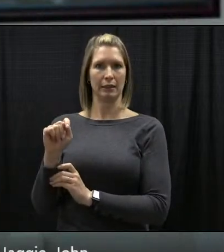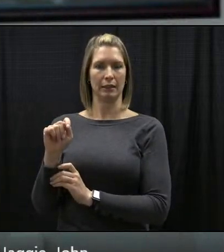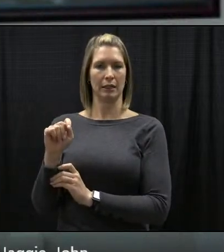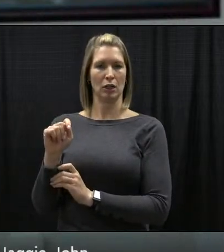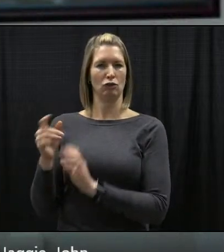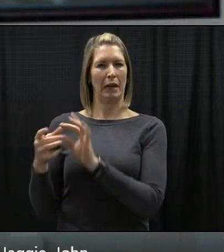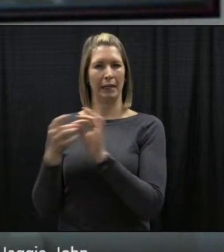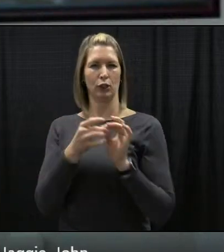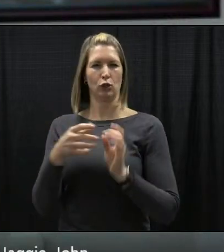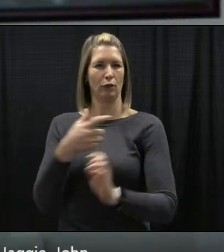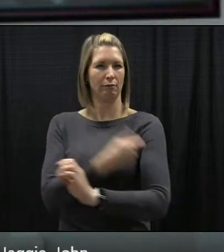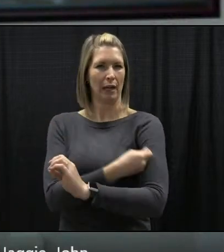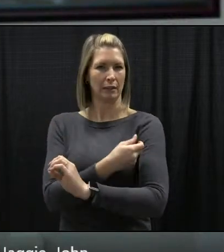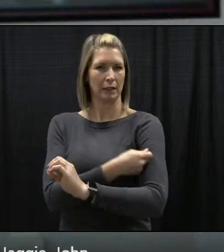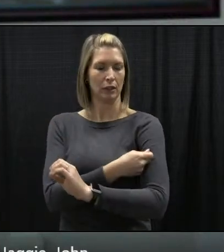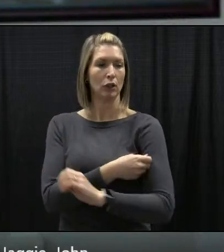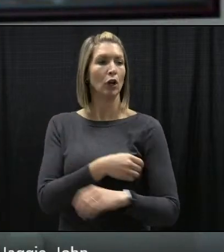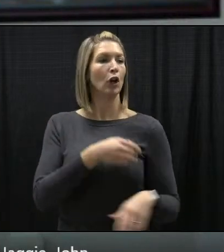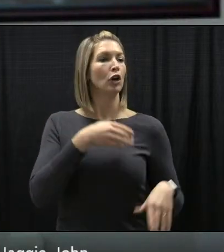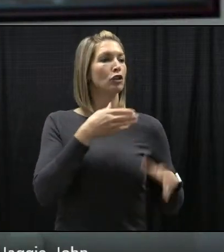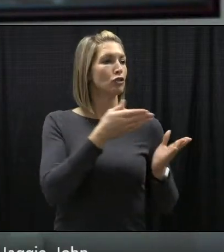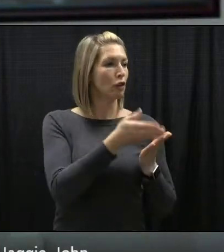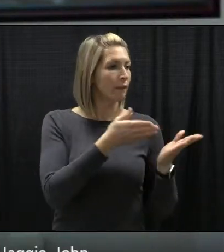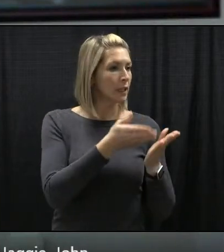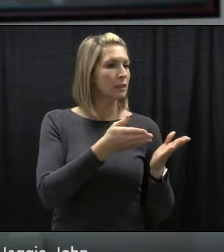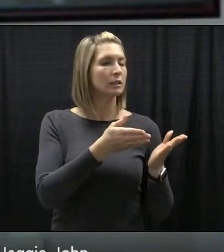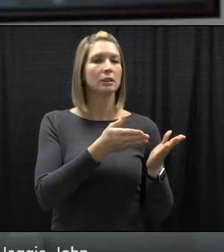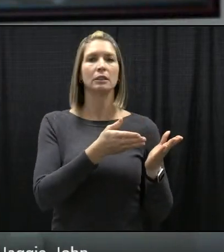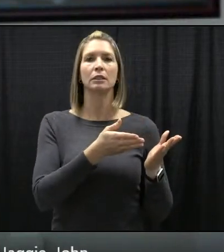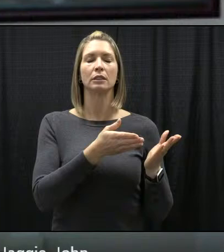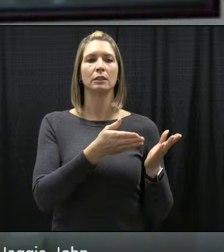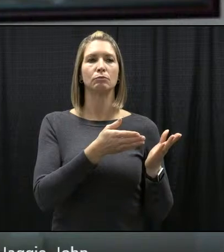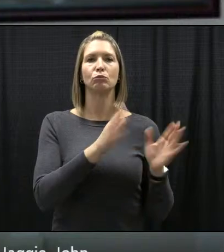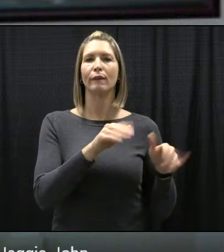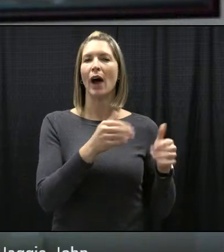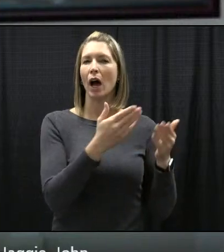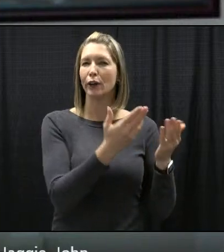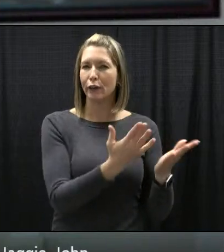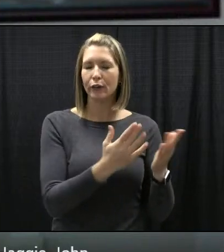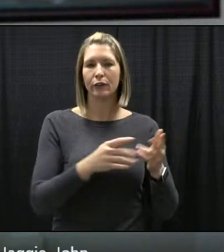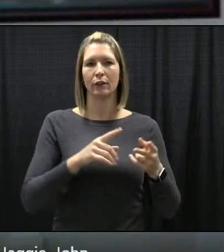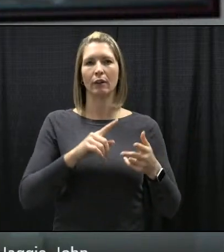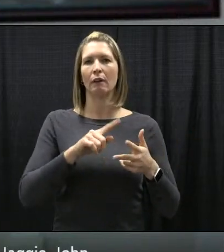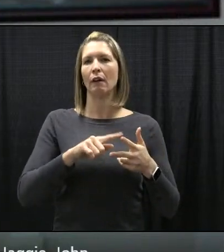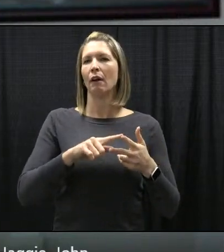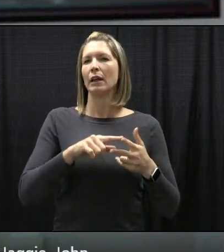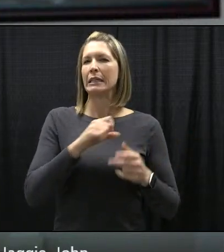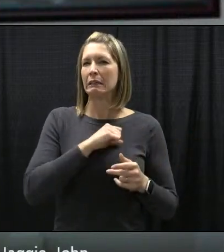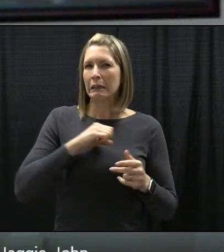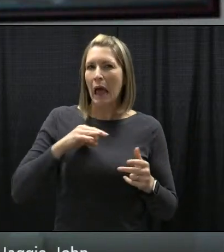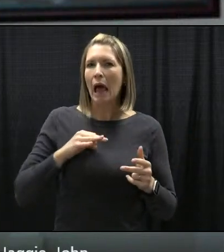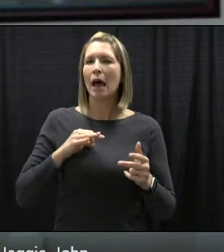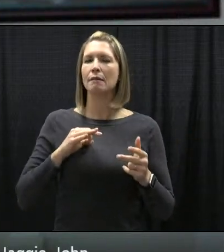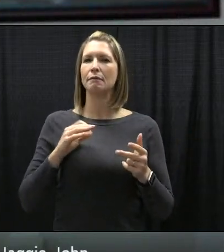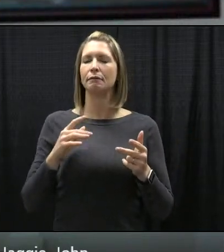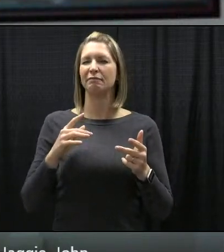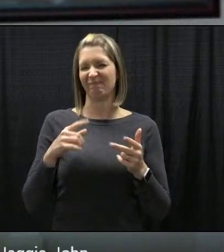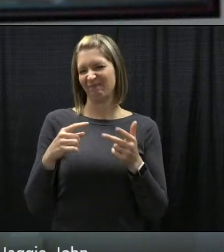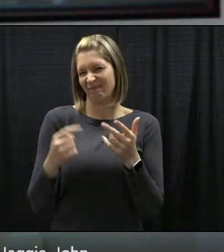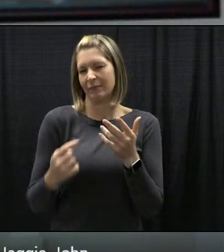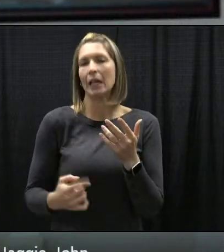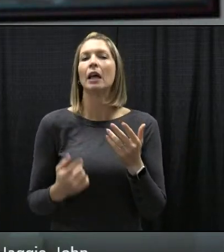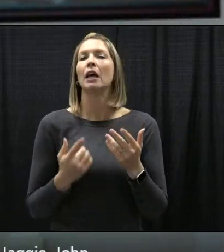employees, service providers of some businesses, facilities and organizations. These will essentially require that